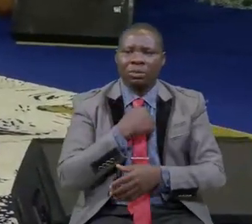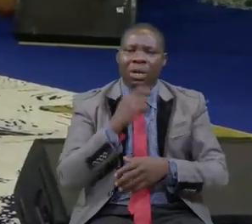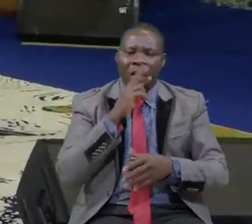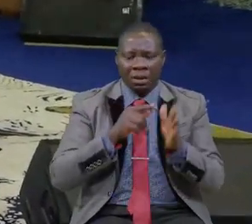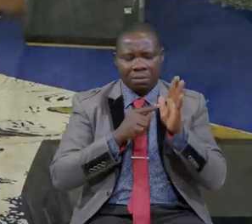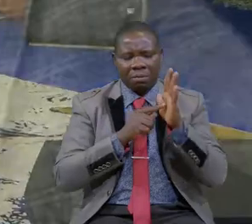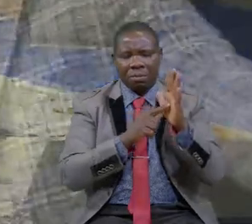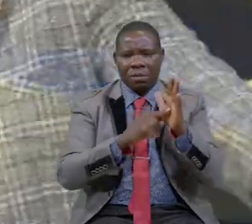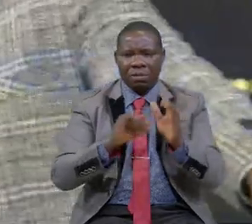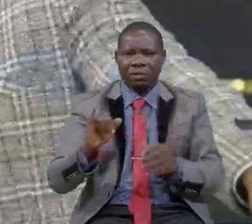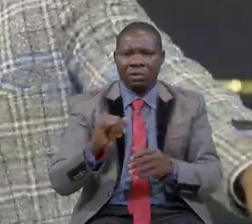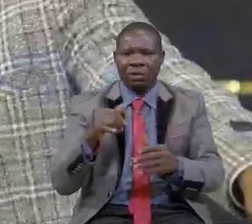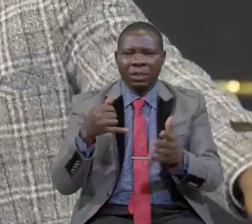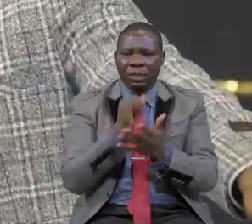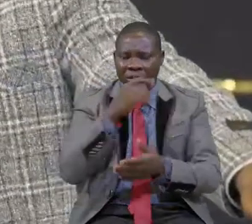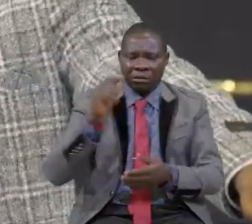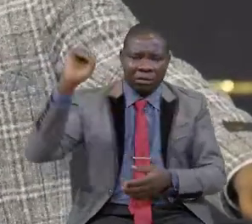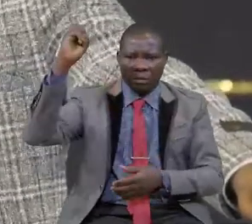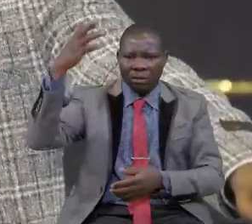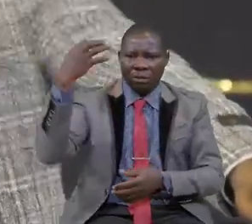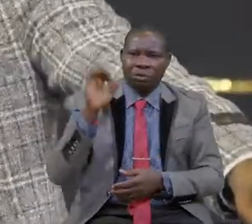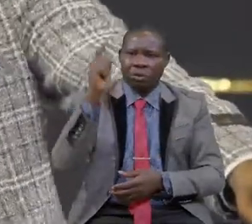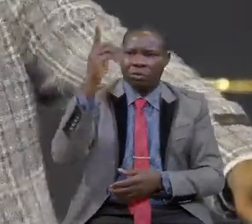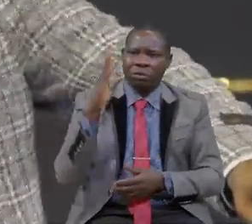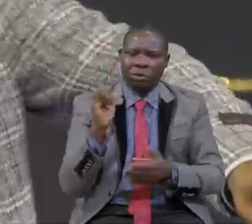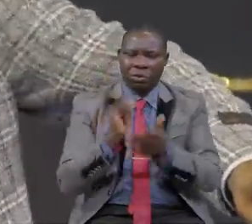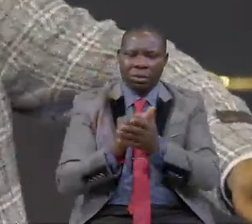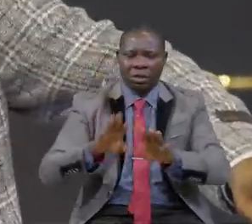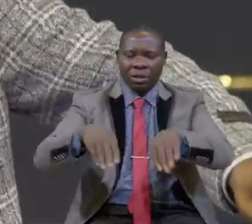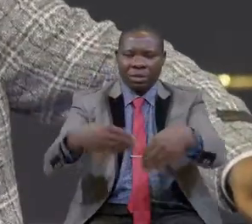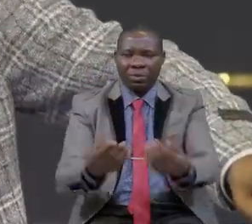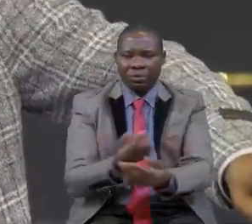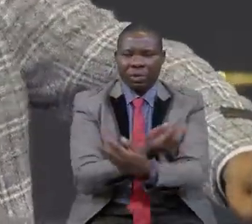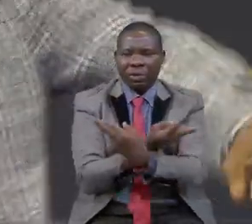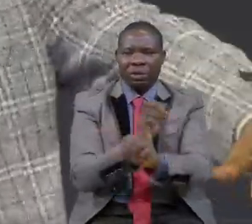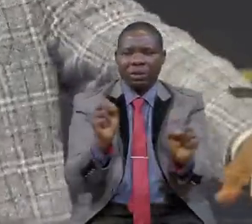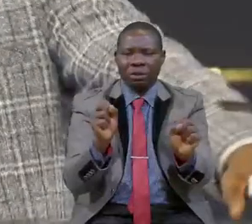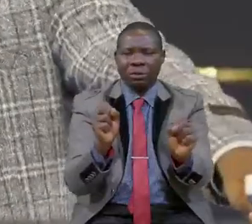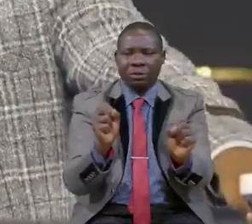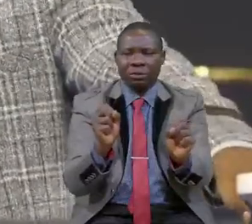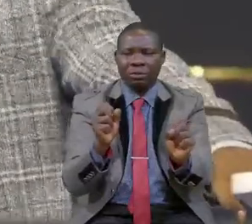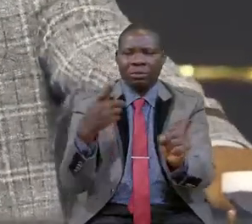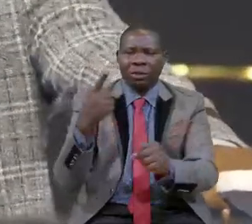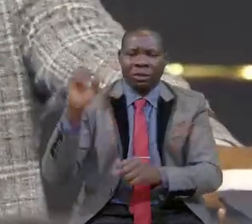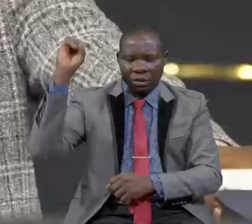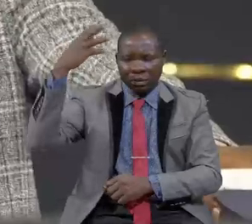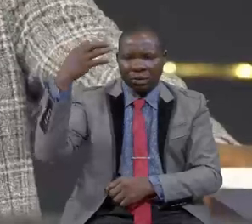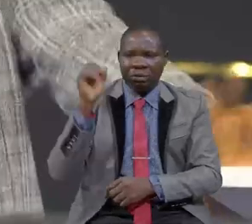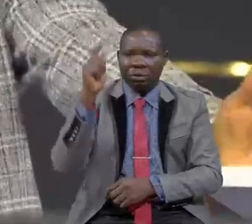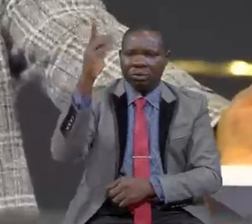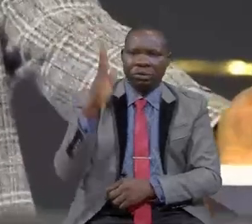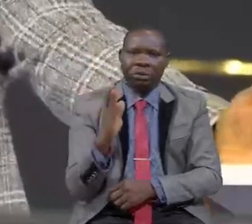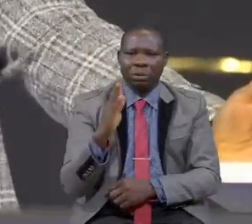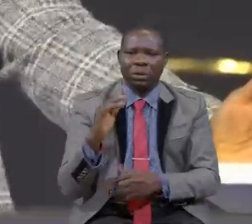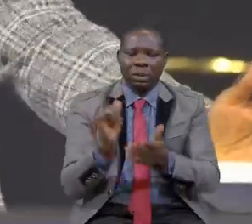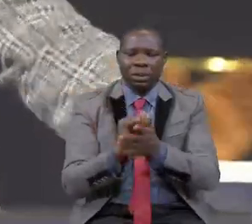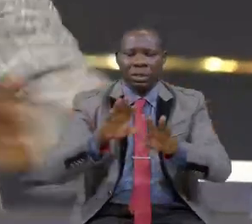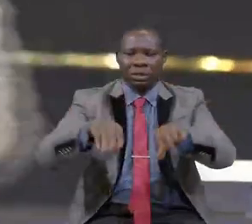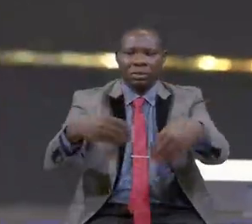the grace of God that provides redemption, the grace of God that